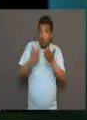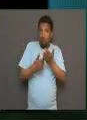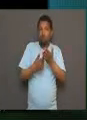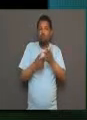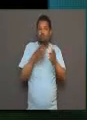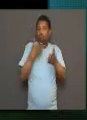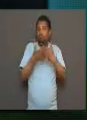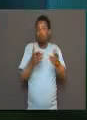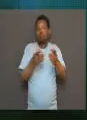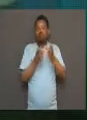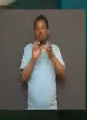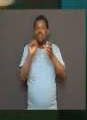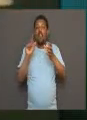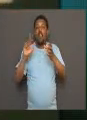scale.